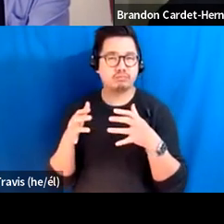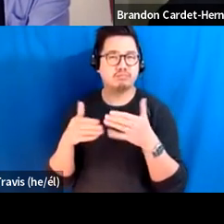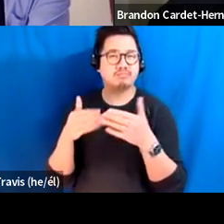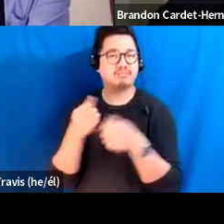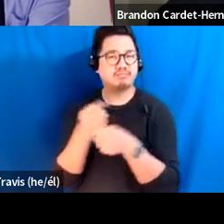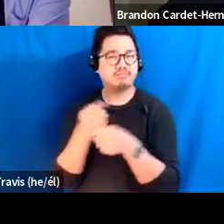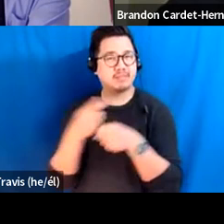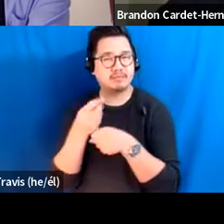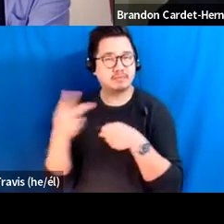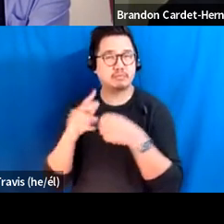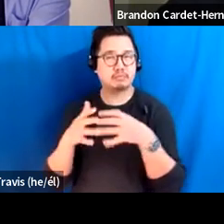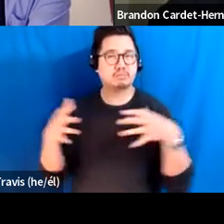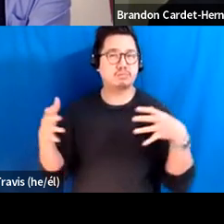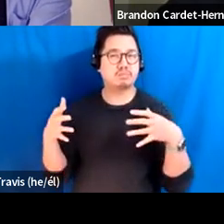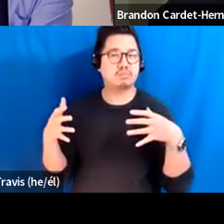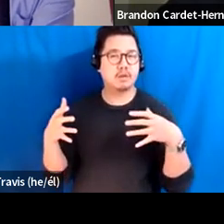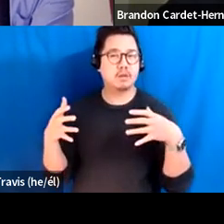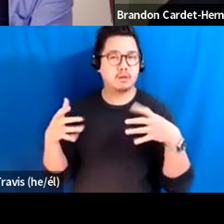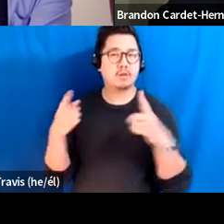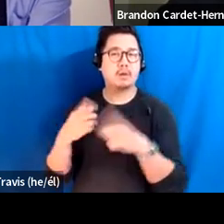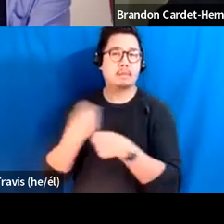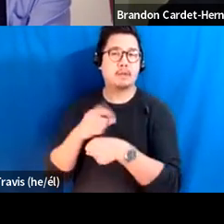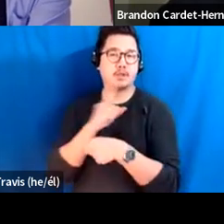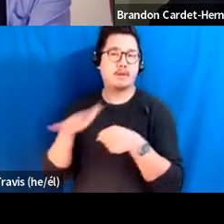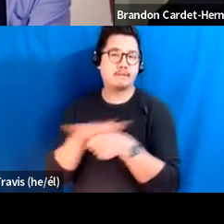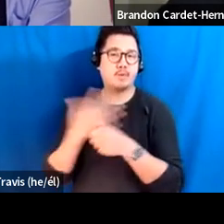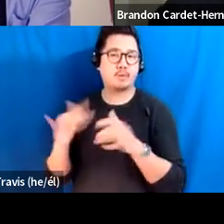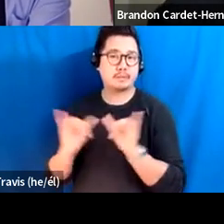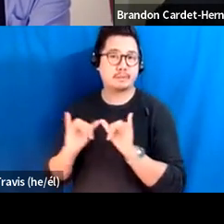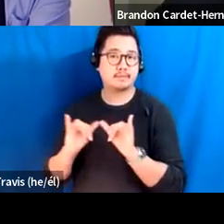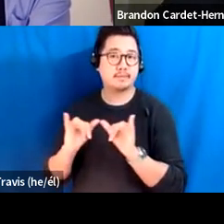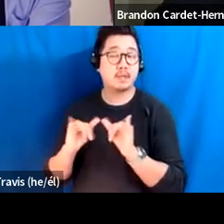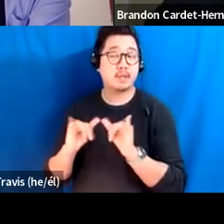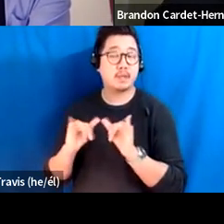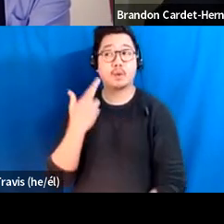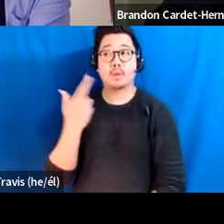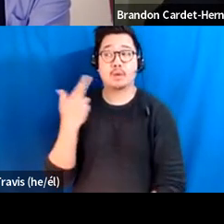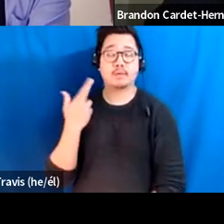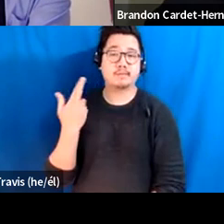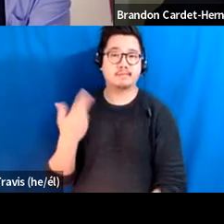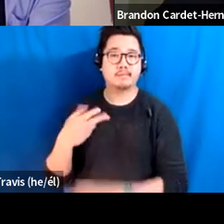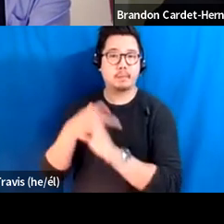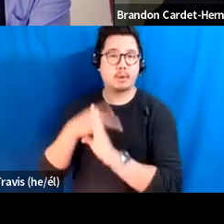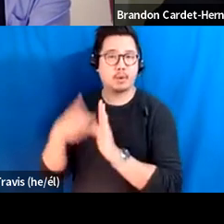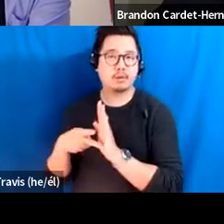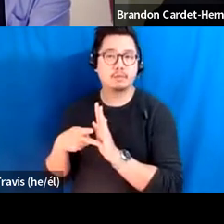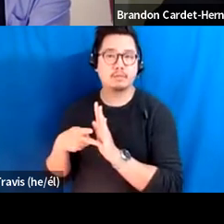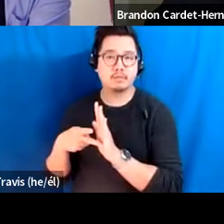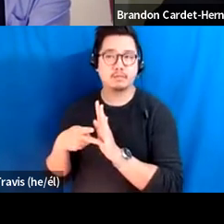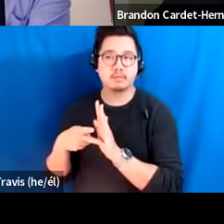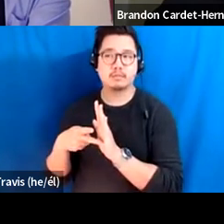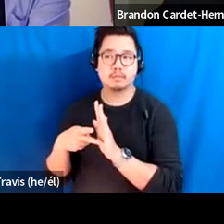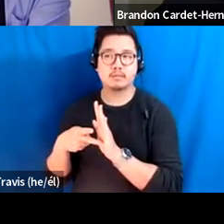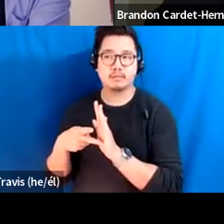year or two um to build it up to full size and part of that has to do with the programming and when we the need